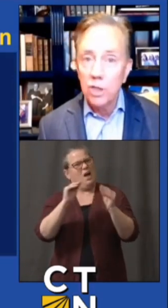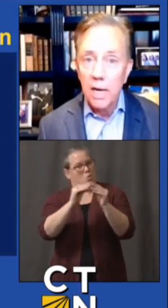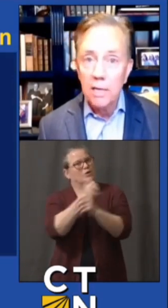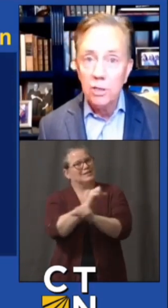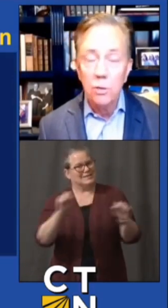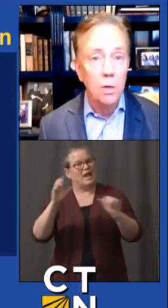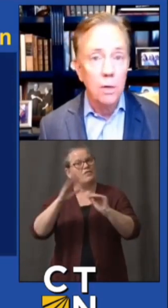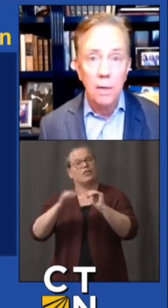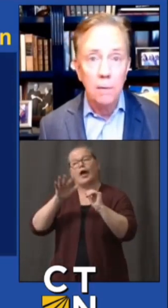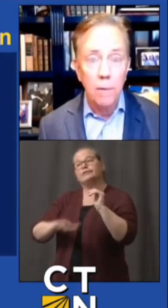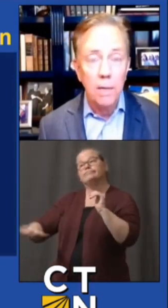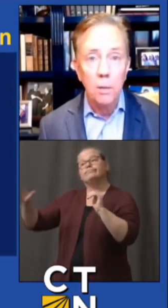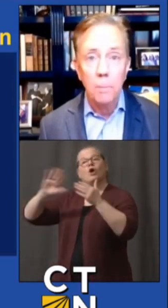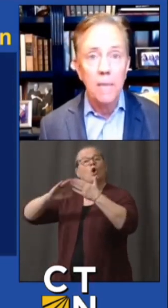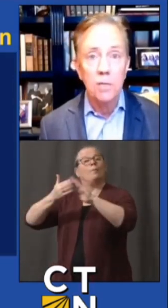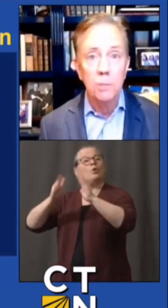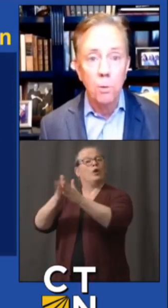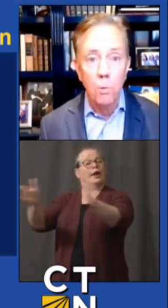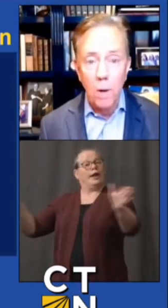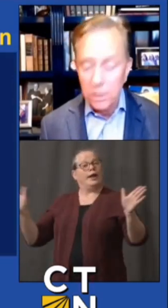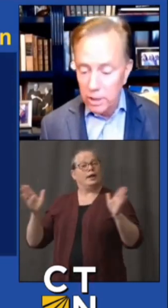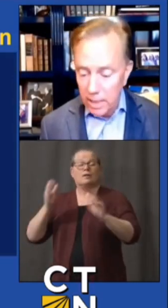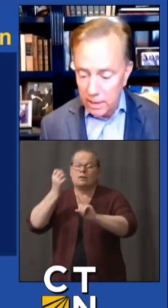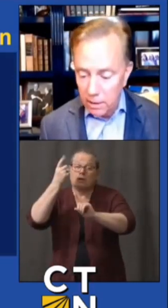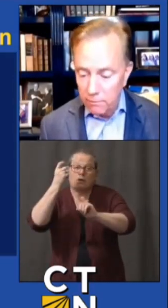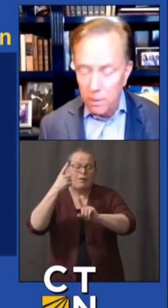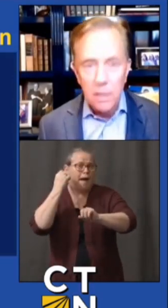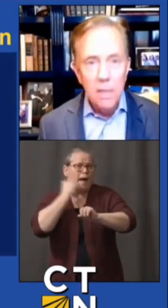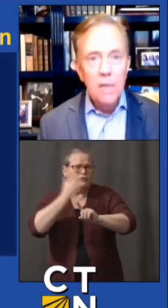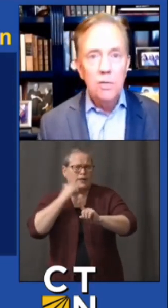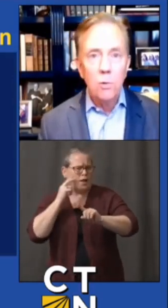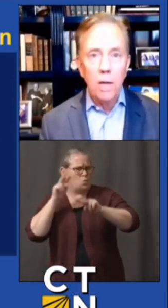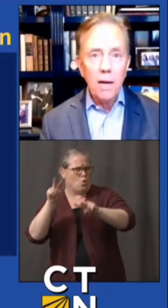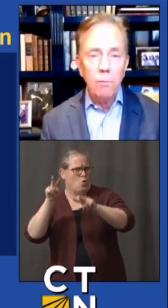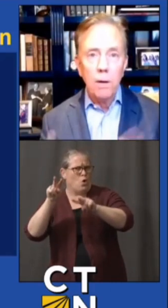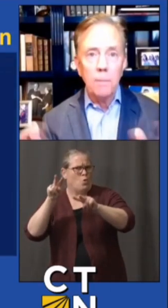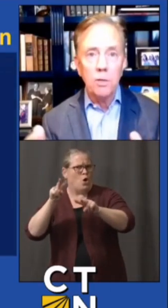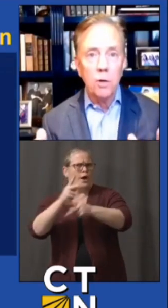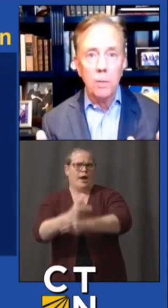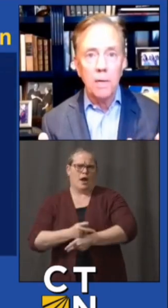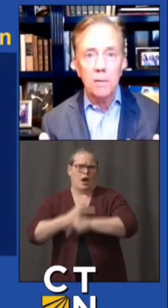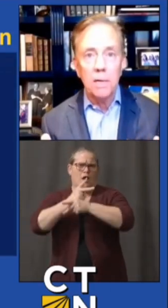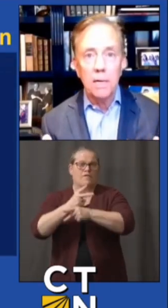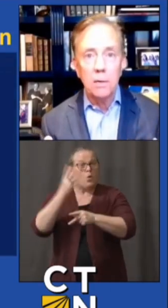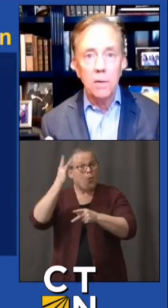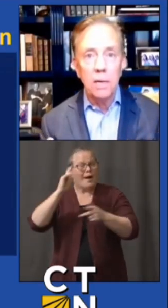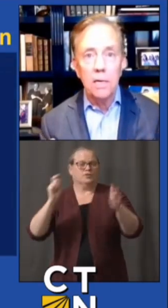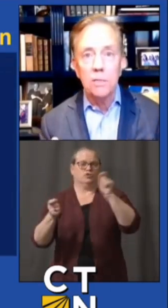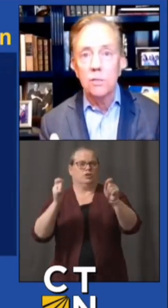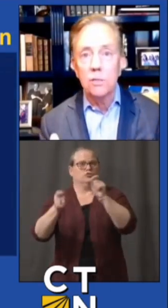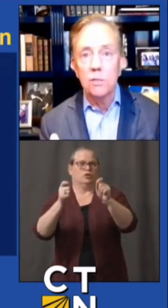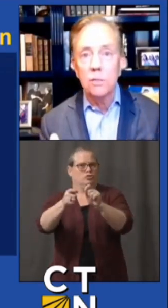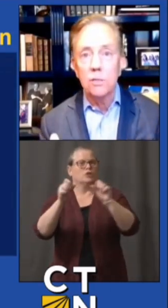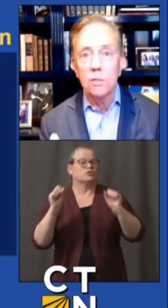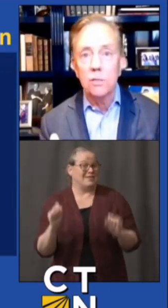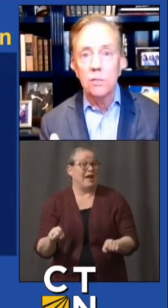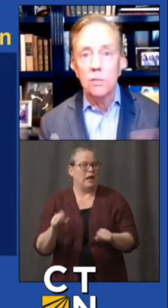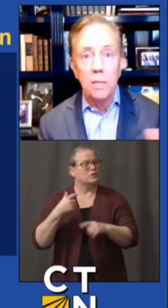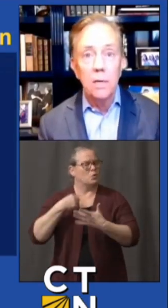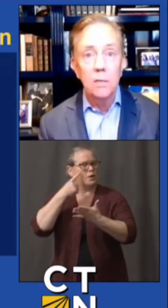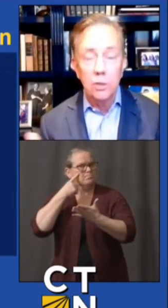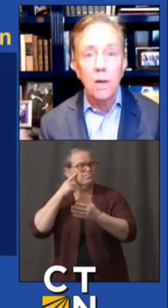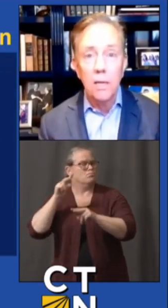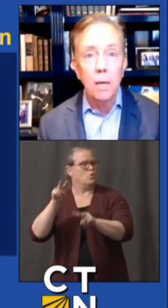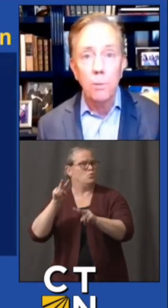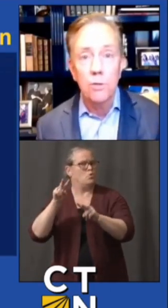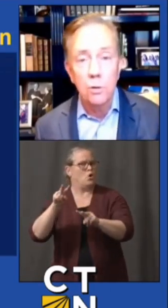could change on a regular basis, but we're watching that carefully. So a lot of what I'm going to talk about now is what we're doing to